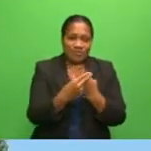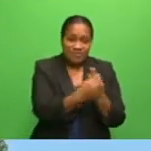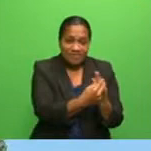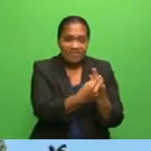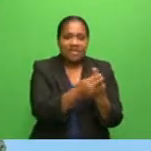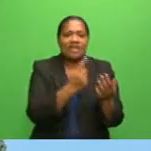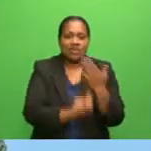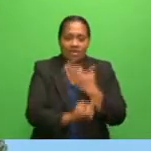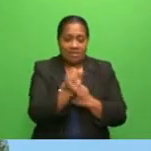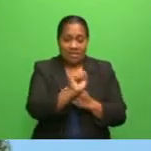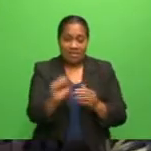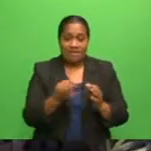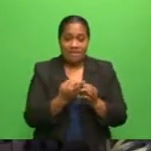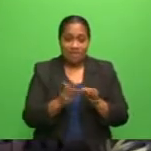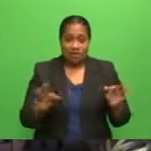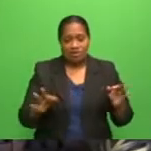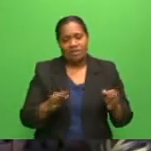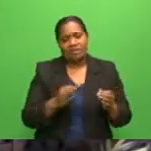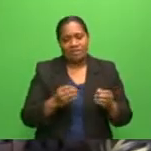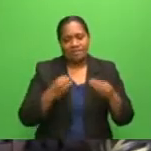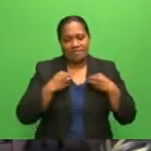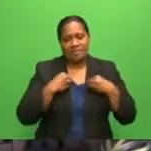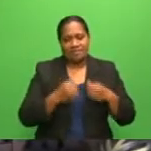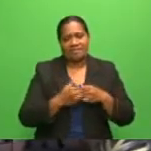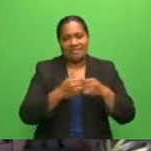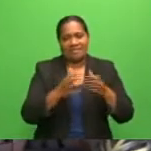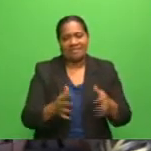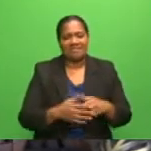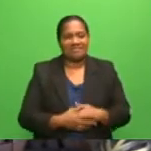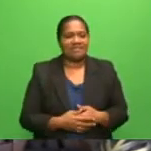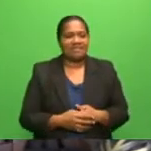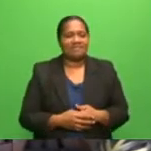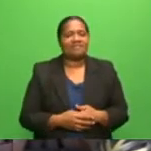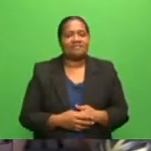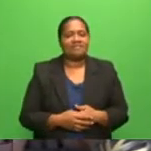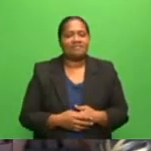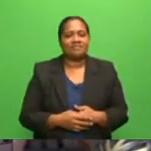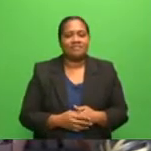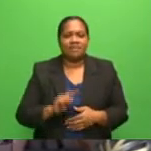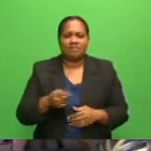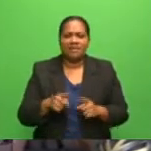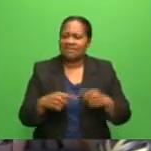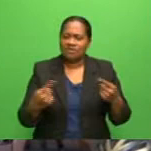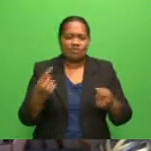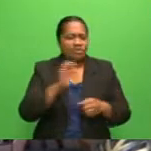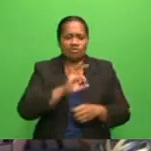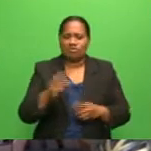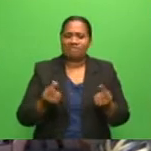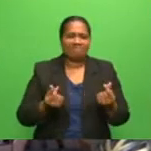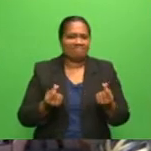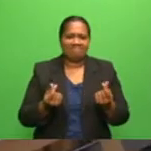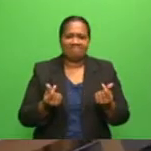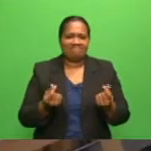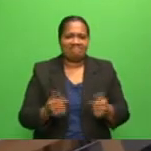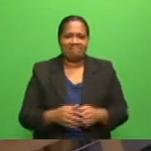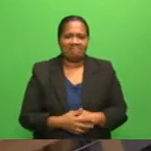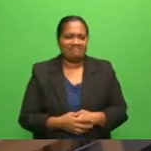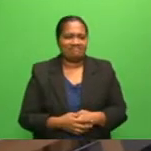firstborn. However, Marie says things were never rosy. Yeah, there were challenges throughout